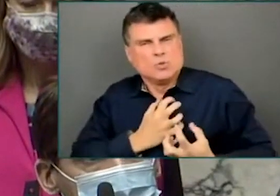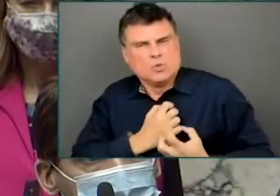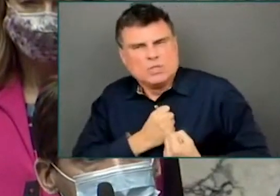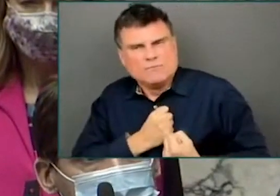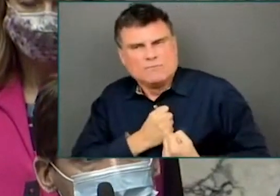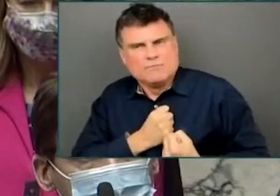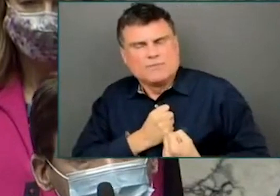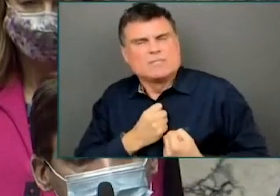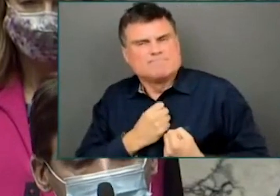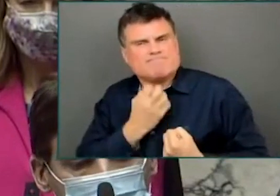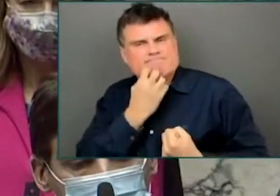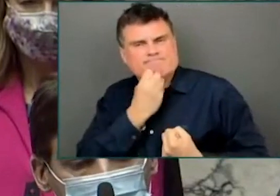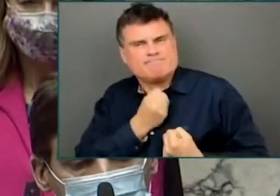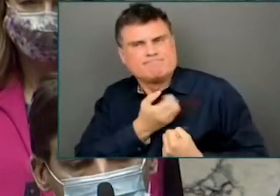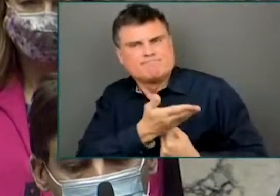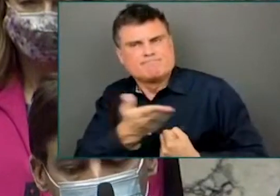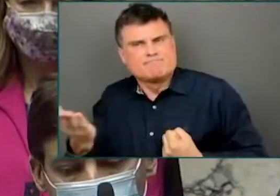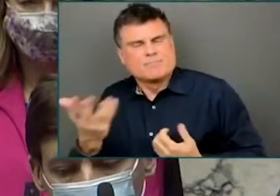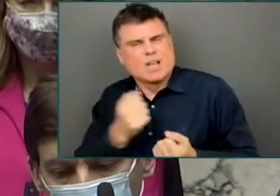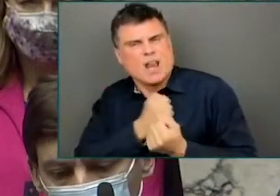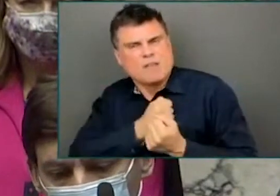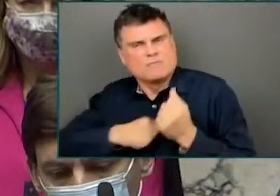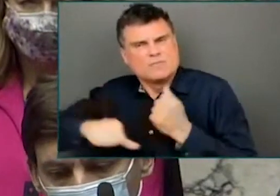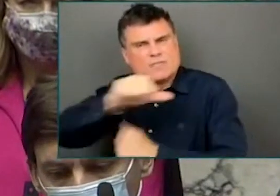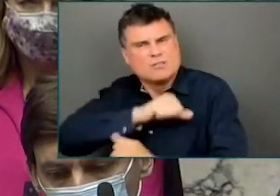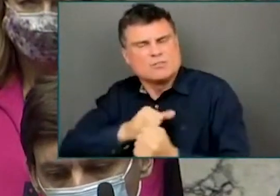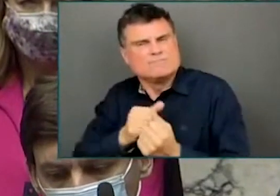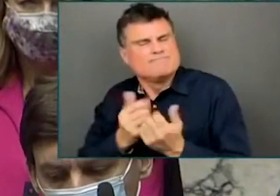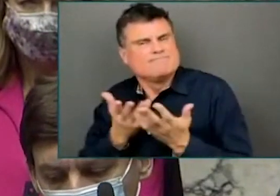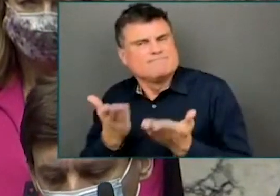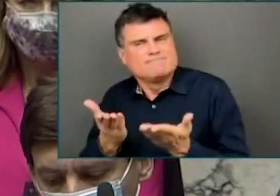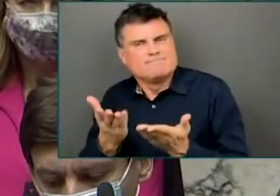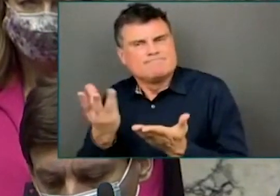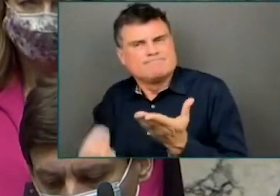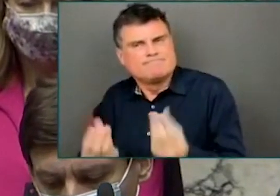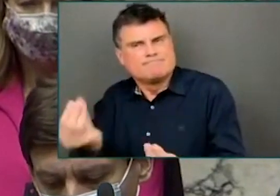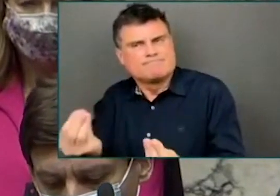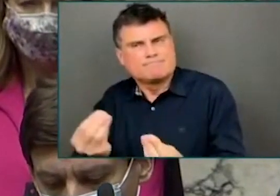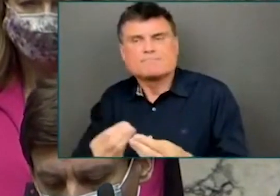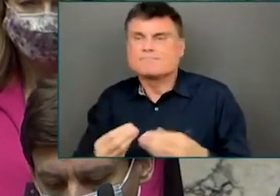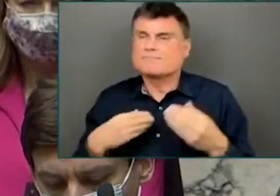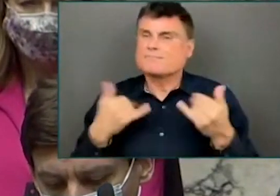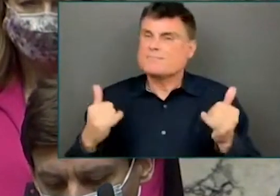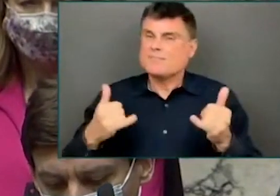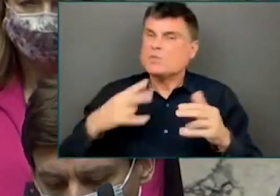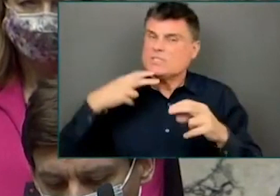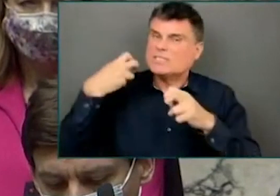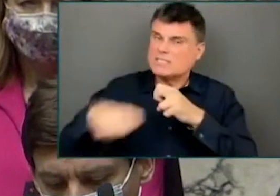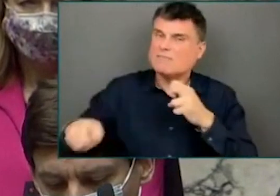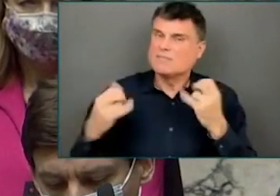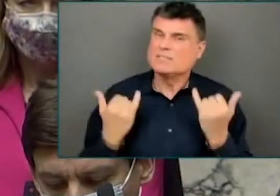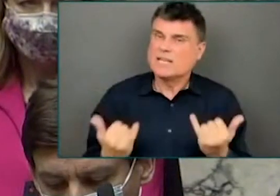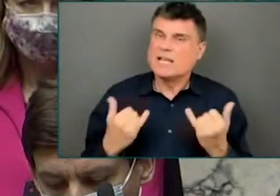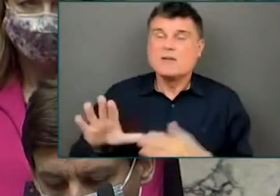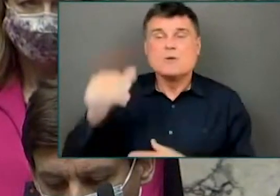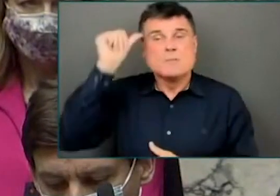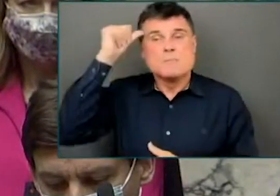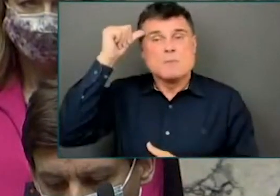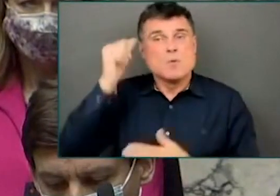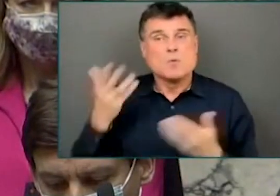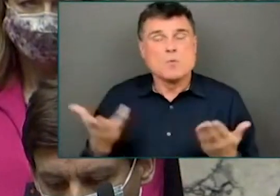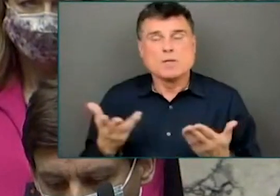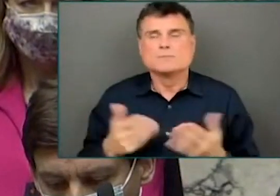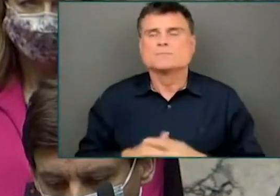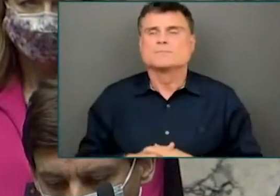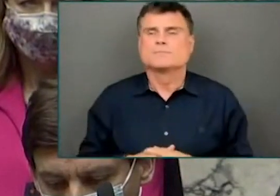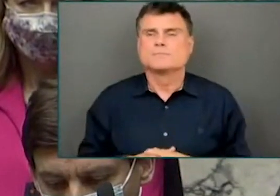And yet, in these difficult days, I am reminded of a story. It's the tale of an elderly father who asks his sons